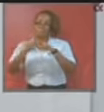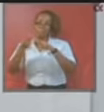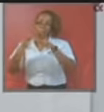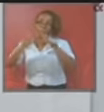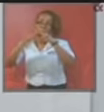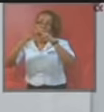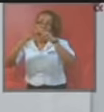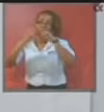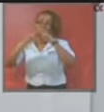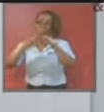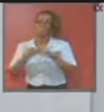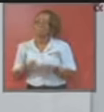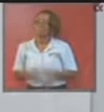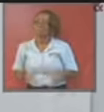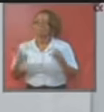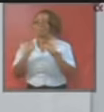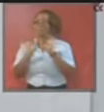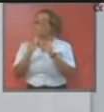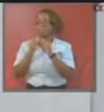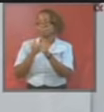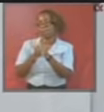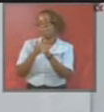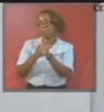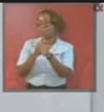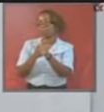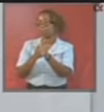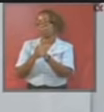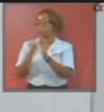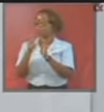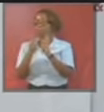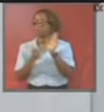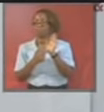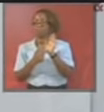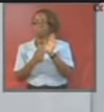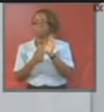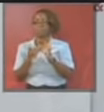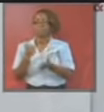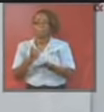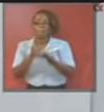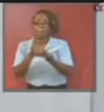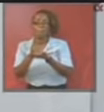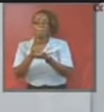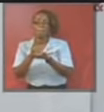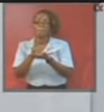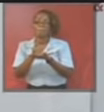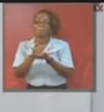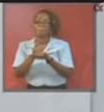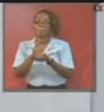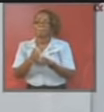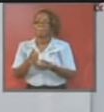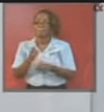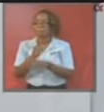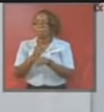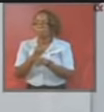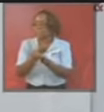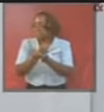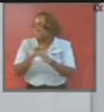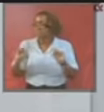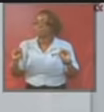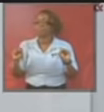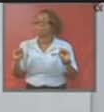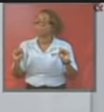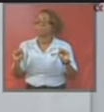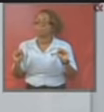us relatively safe with respect to the numbers, but if we fail to adhere to them, then again we'll start to see the kinds of